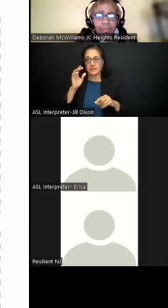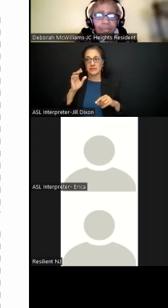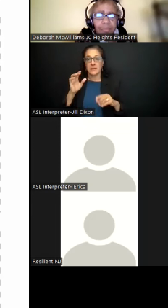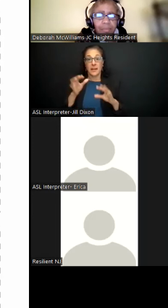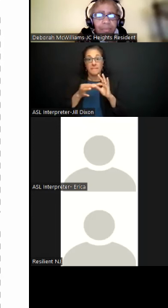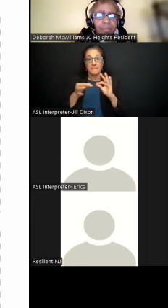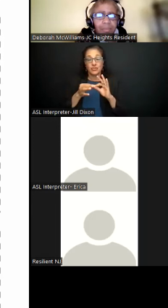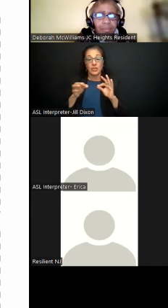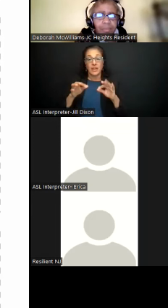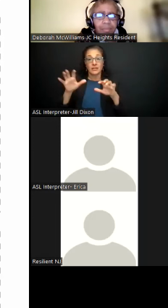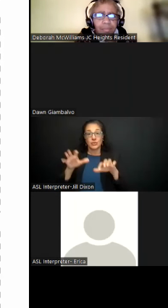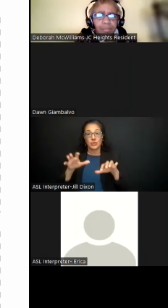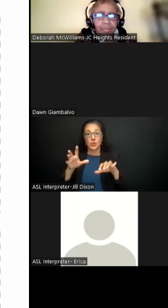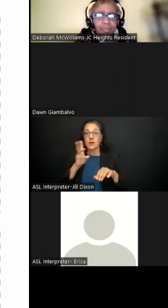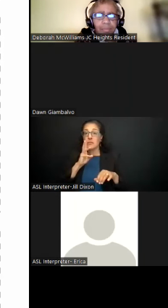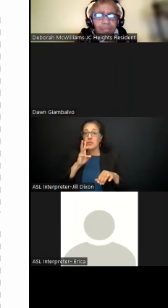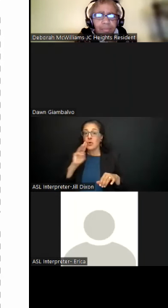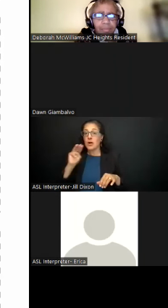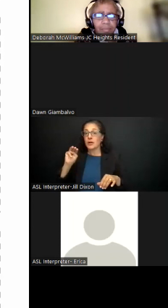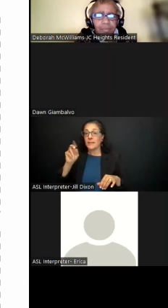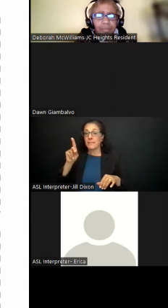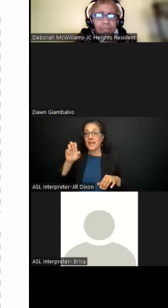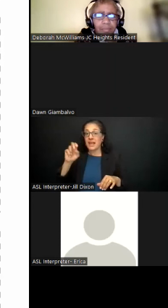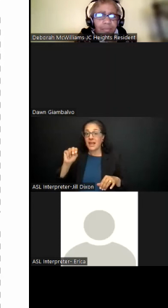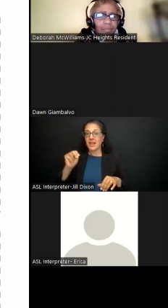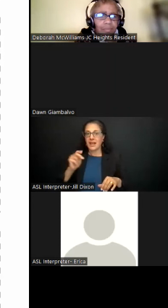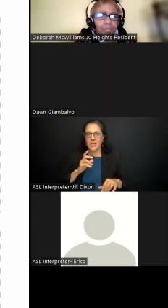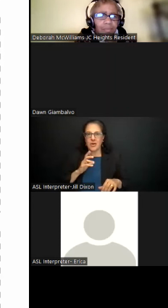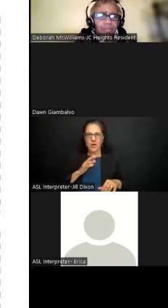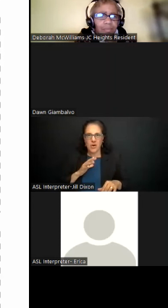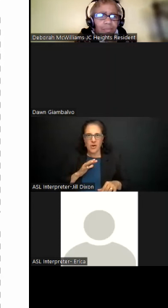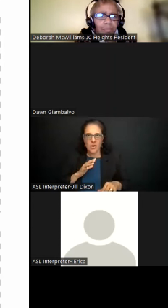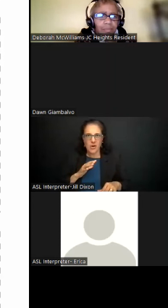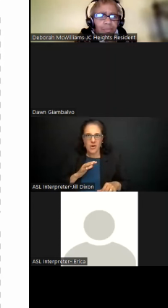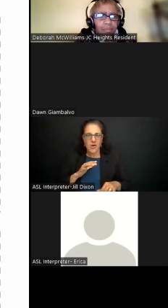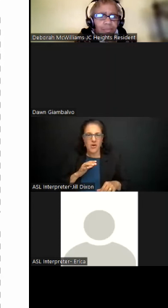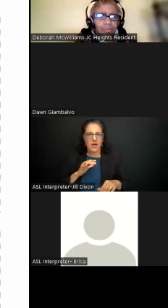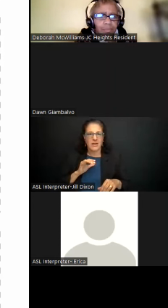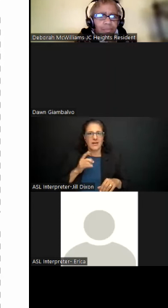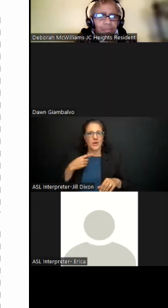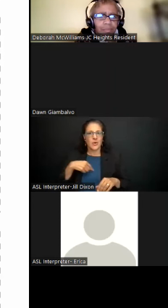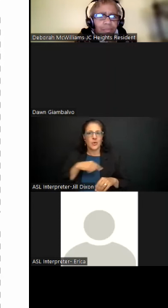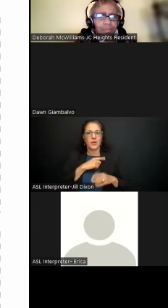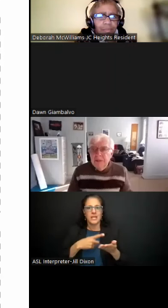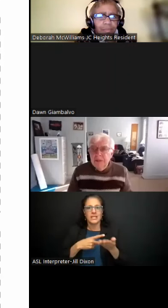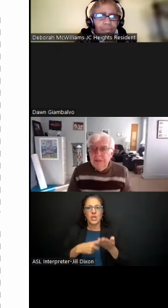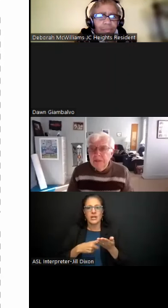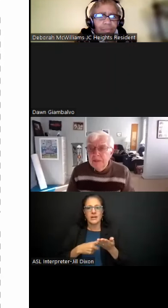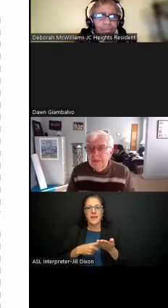stormwater median is like the coolest thing I've seen. We talked a lot about